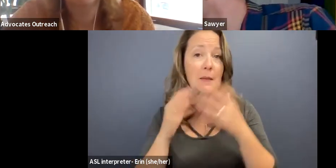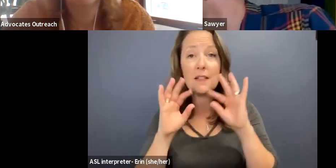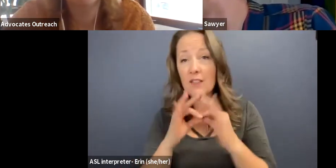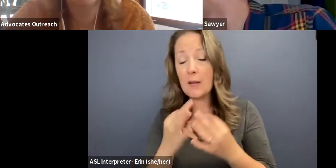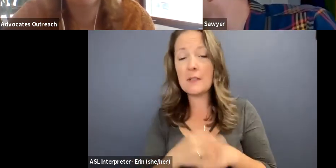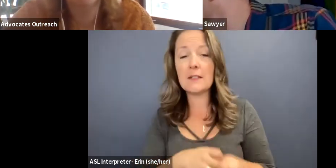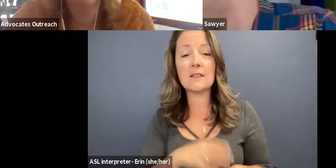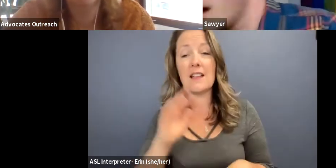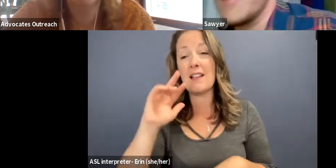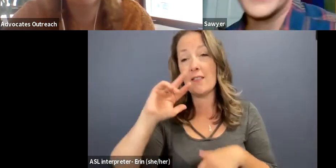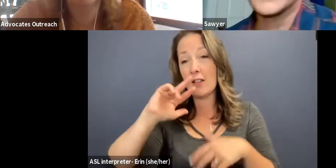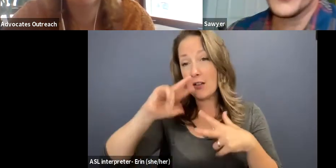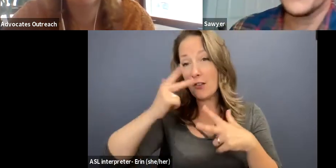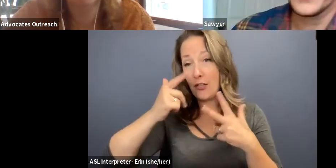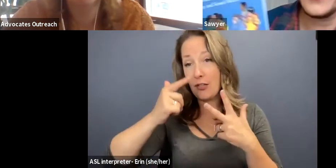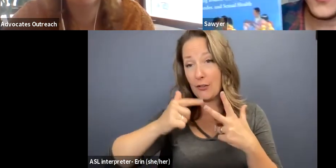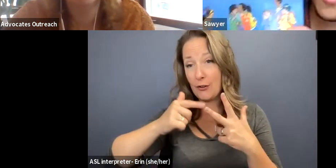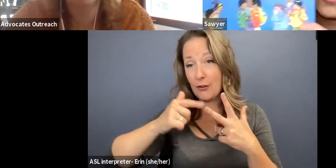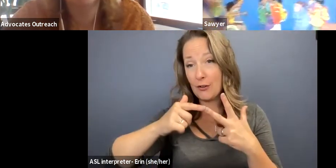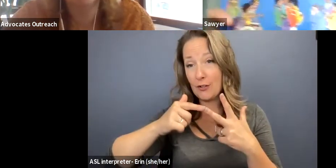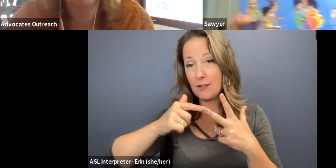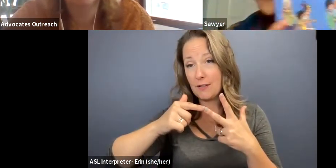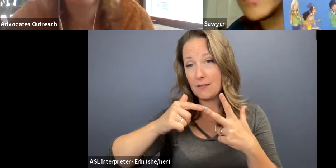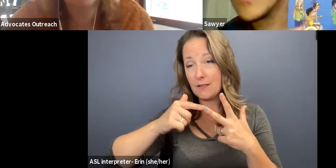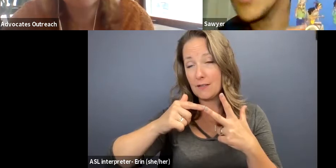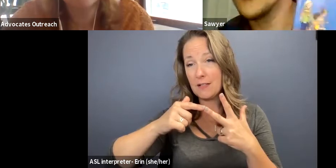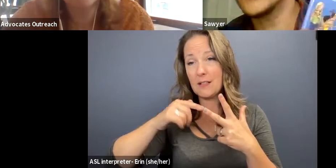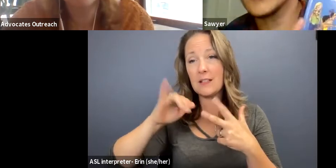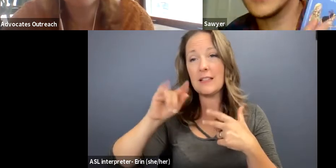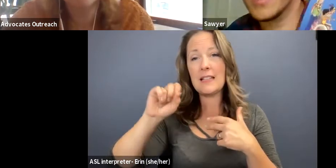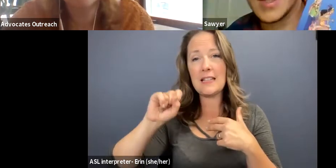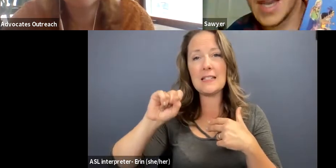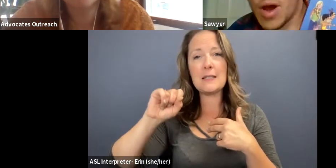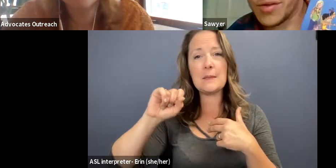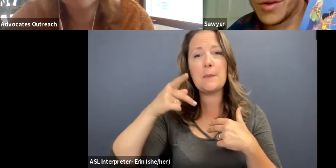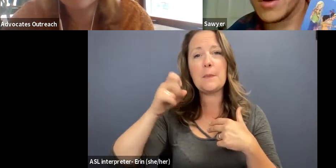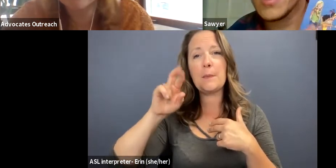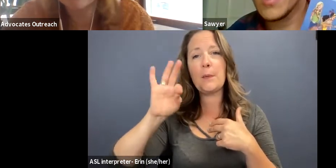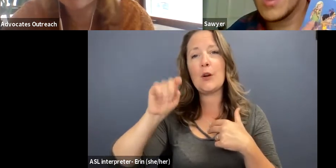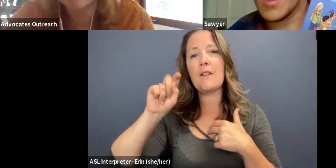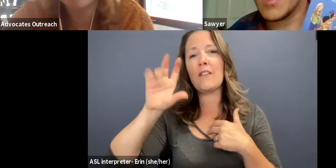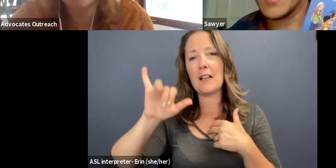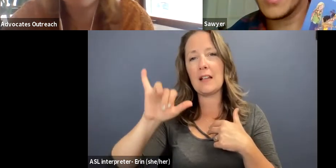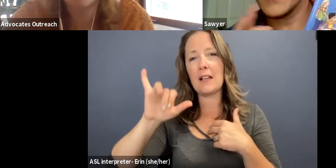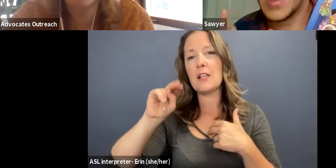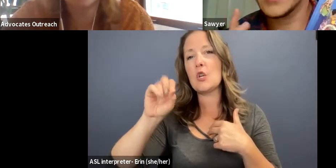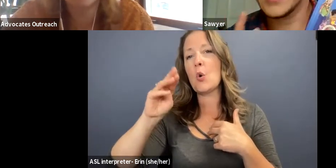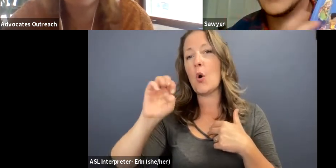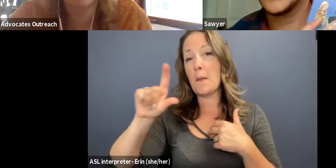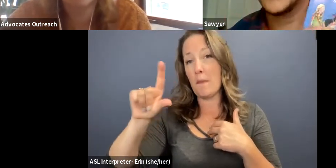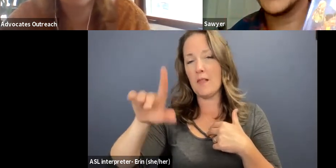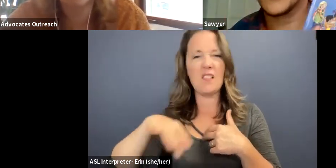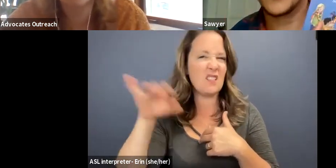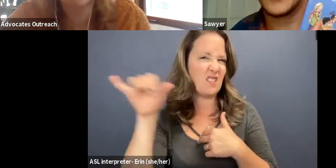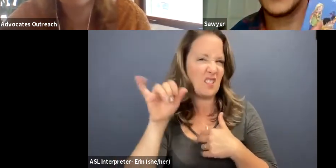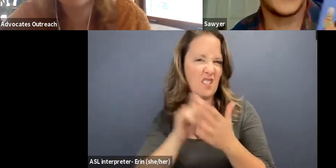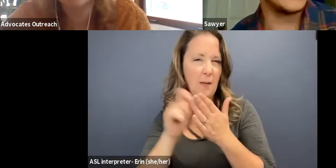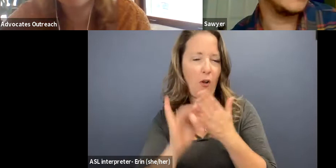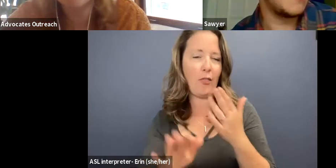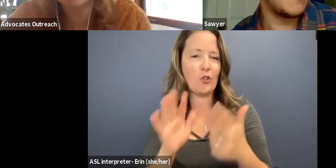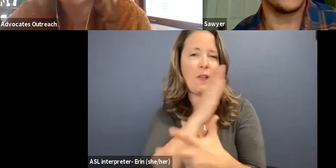than it would need to be. And I mean, it's very like, it's kind of like girls have